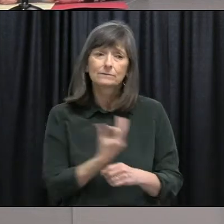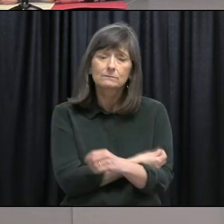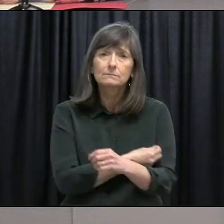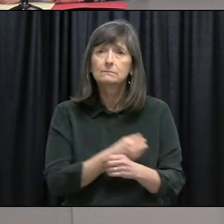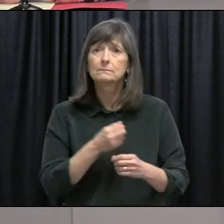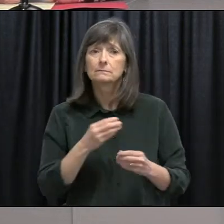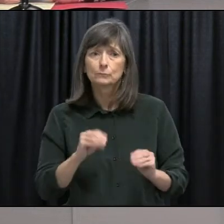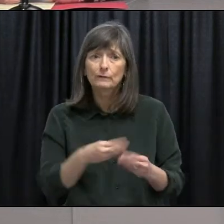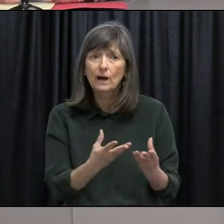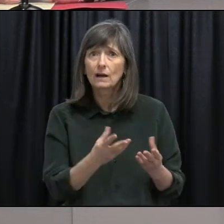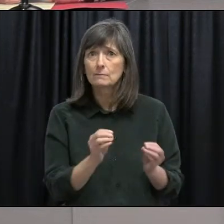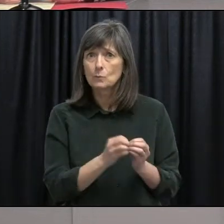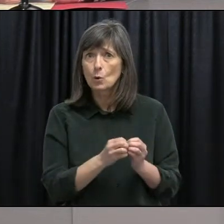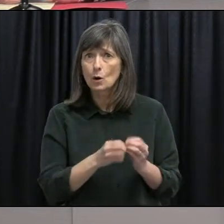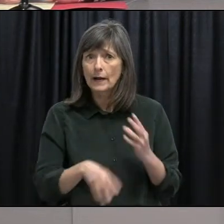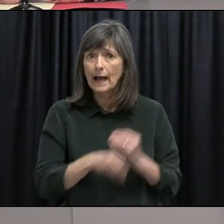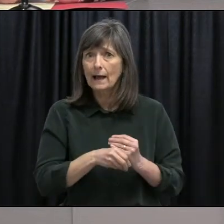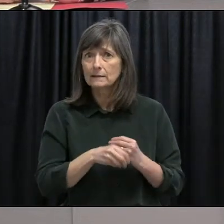with the increased demand?